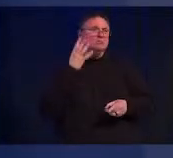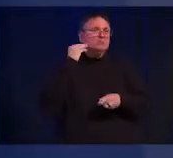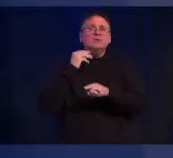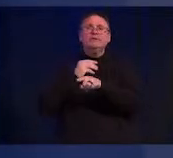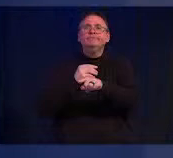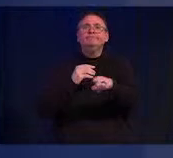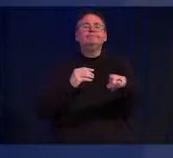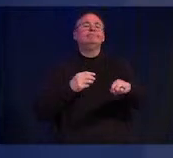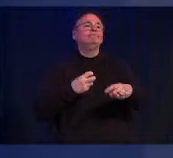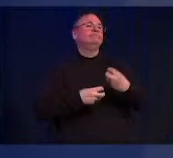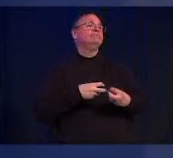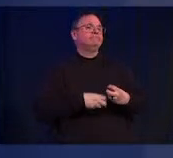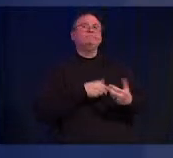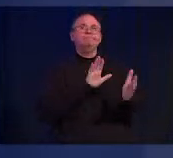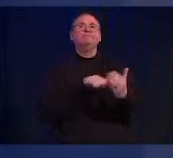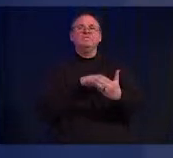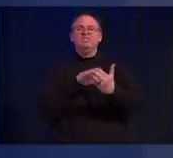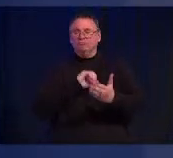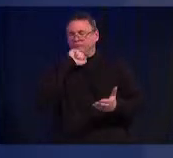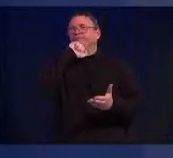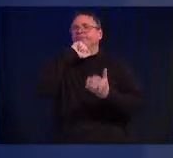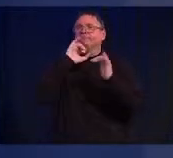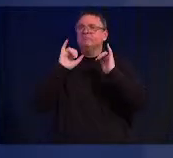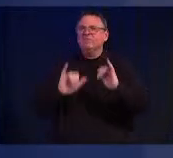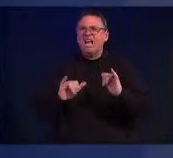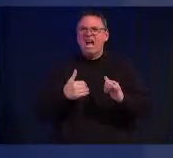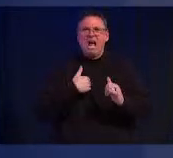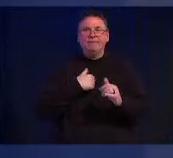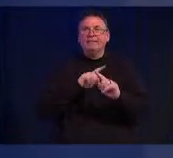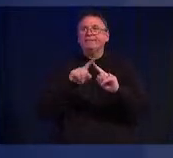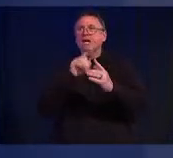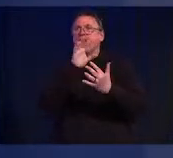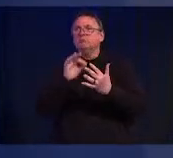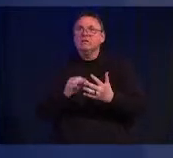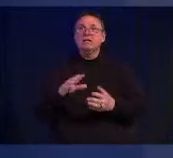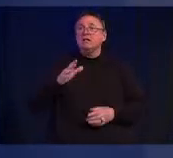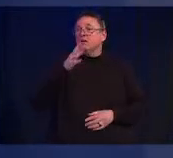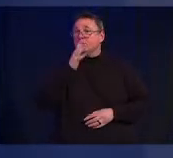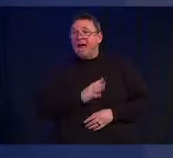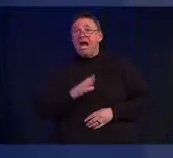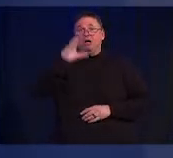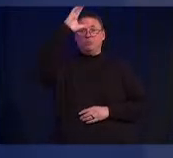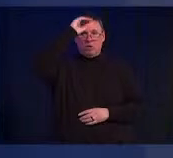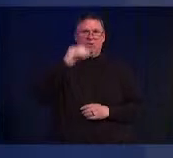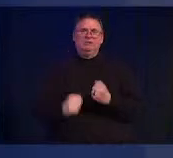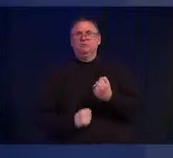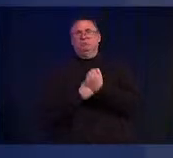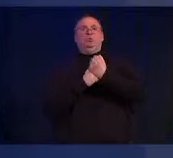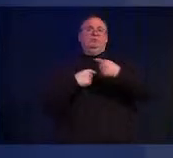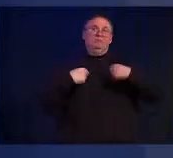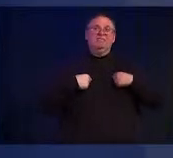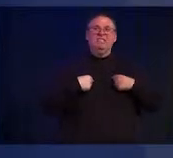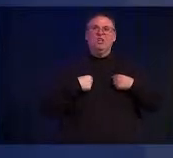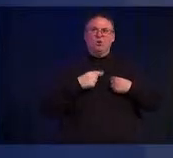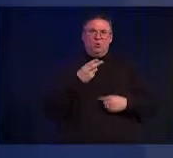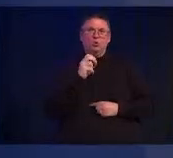to have options. There are men and women who are with me on this. Hoosiers have spoken. Over 60% of Indiana